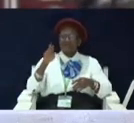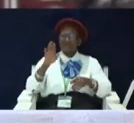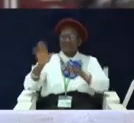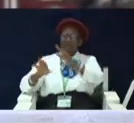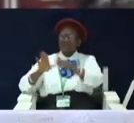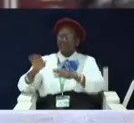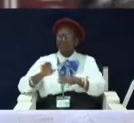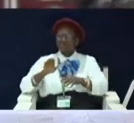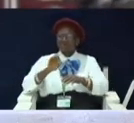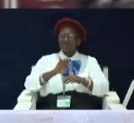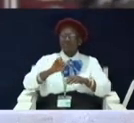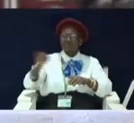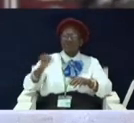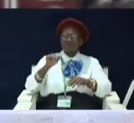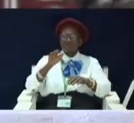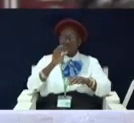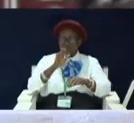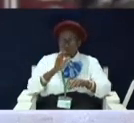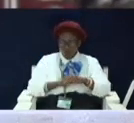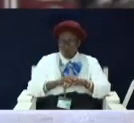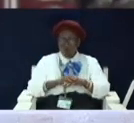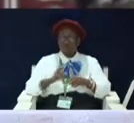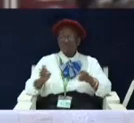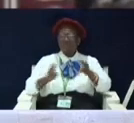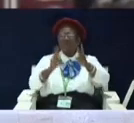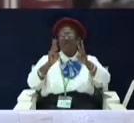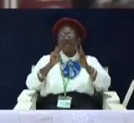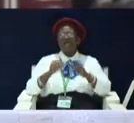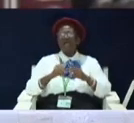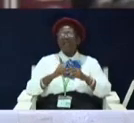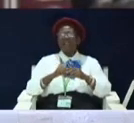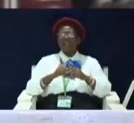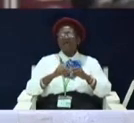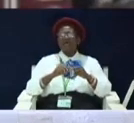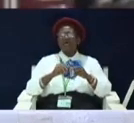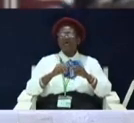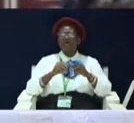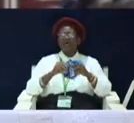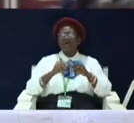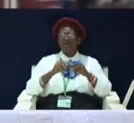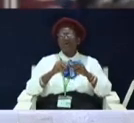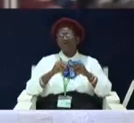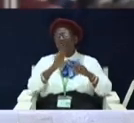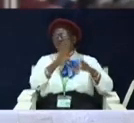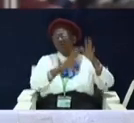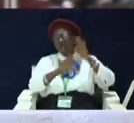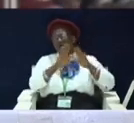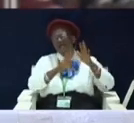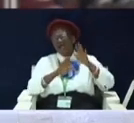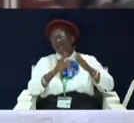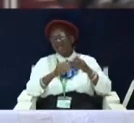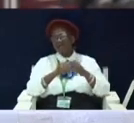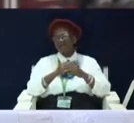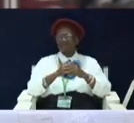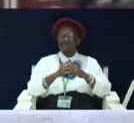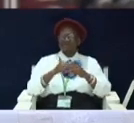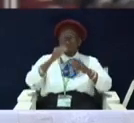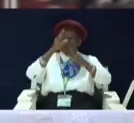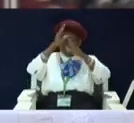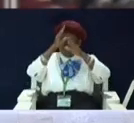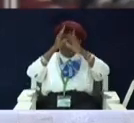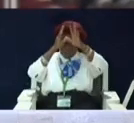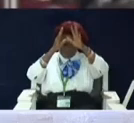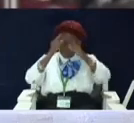waters. Upe nisinsiyi, omi ori omi to tin rin yen wahala rogbodiyan ni bembe. Daddy asked me to tell